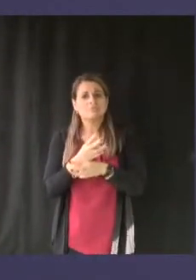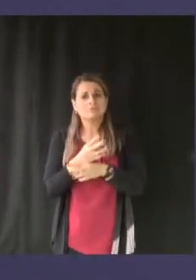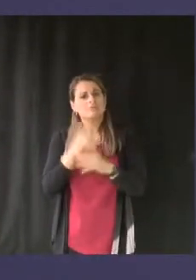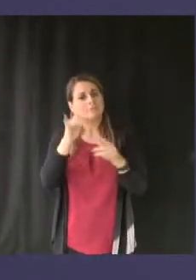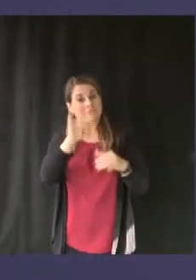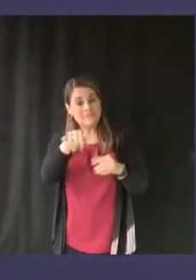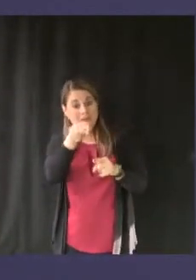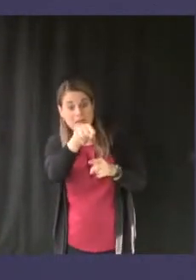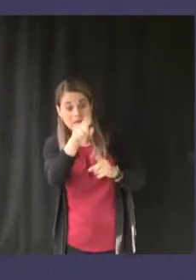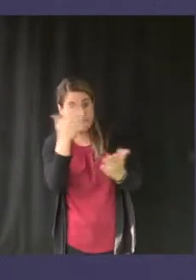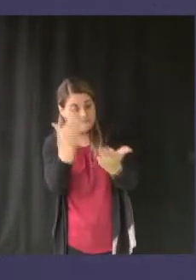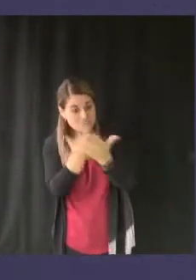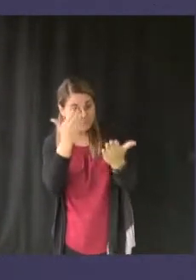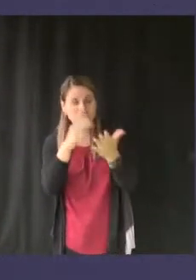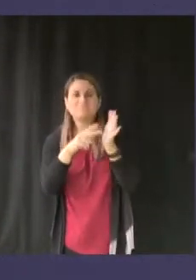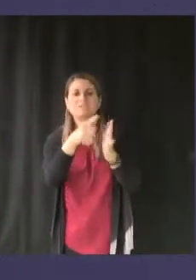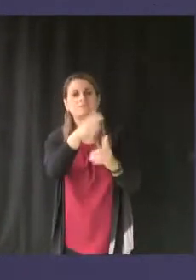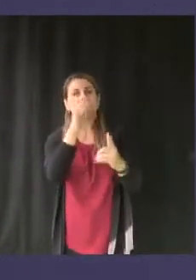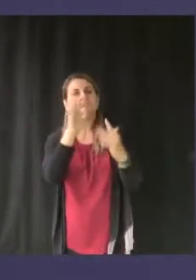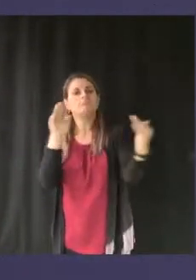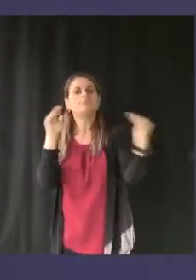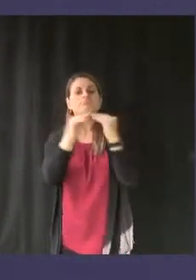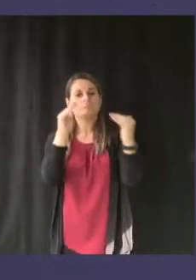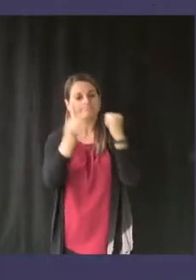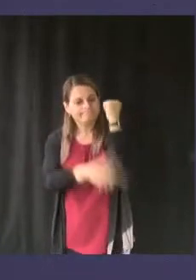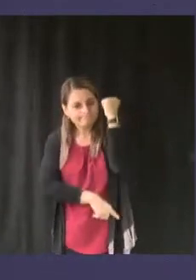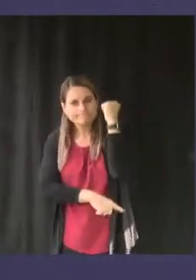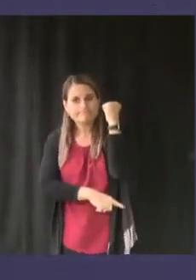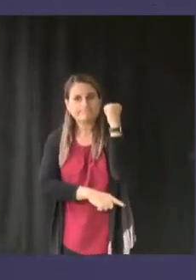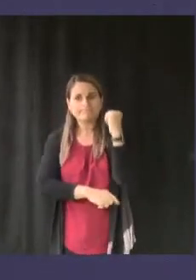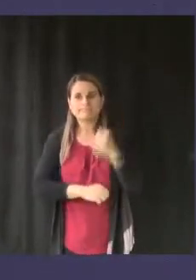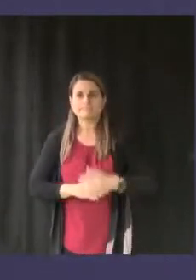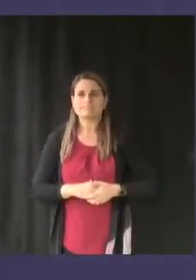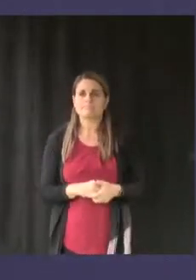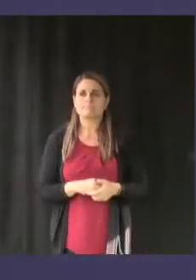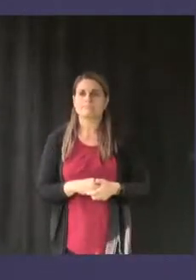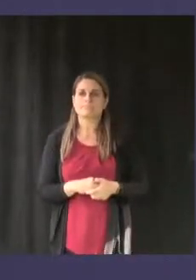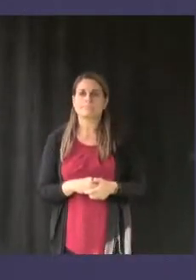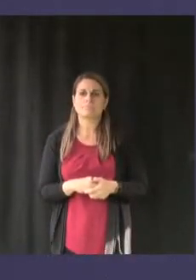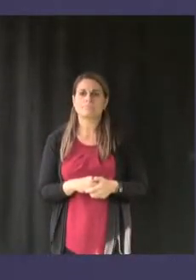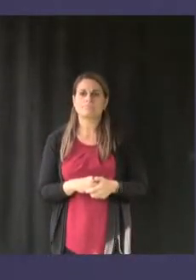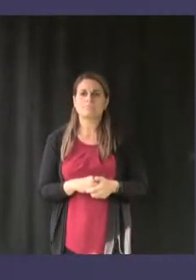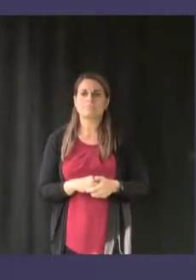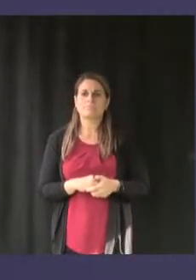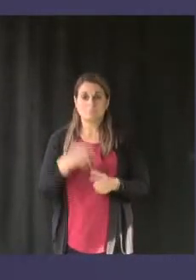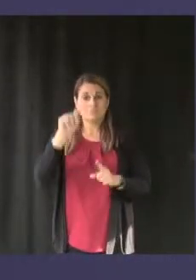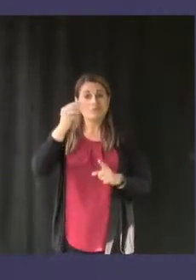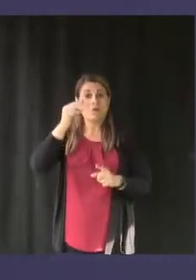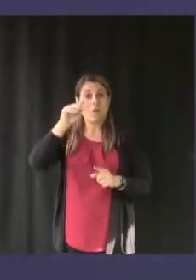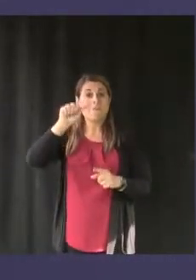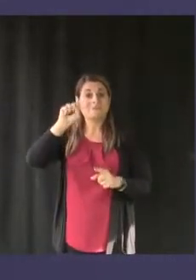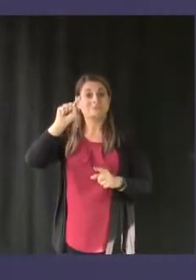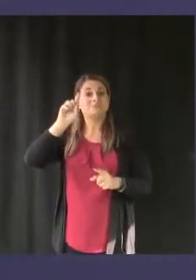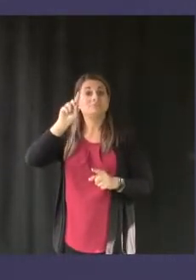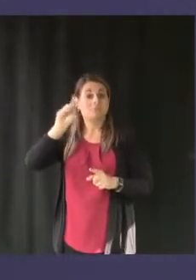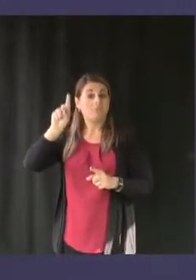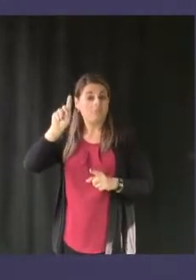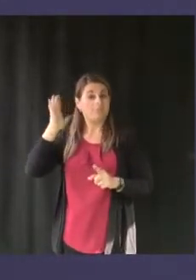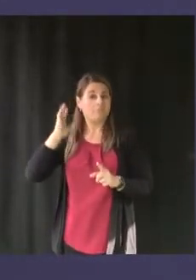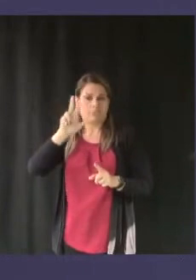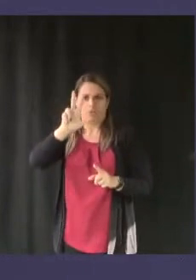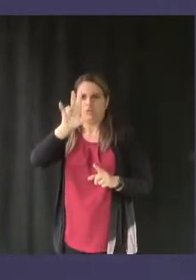happened. And young attorney, 38-year-old Thomas Dodd led the way in that